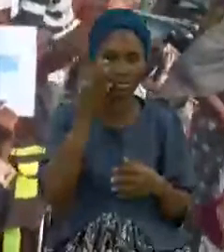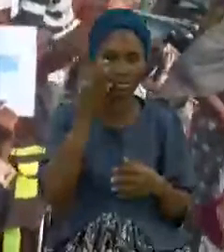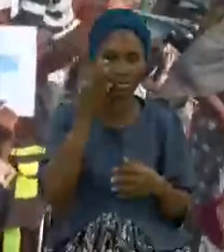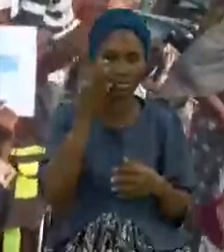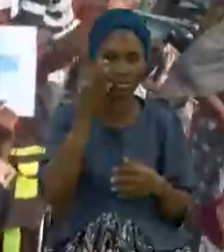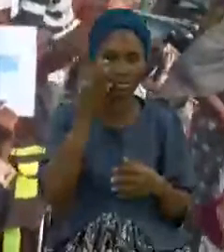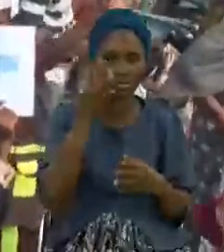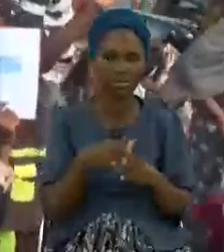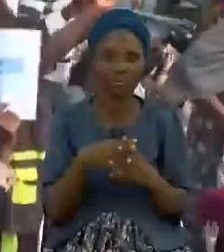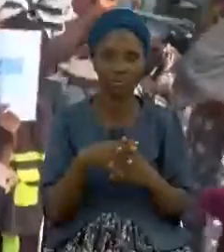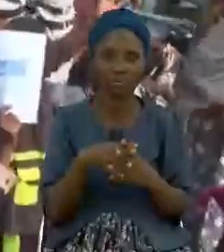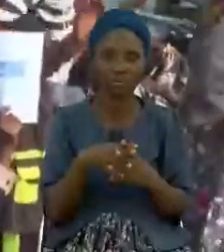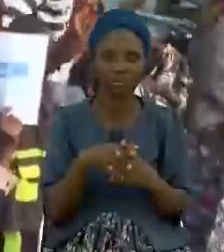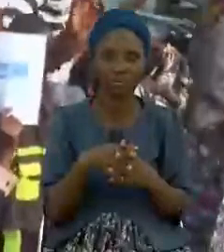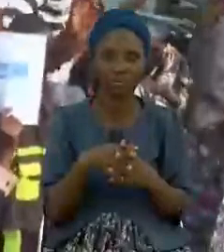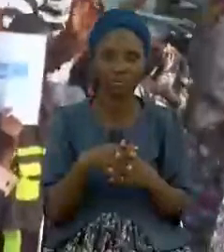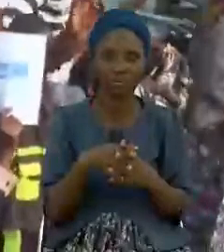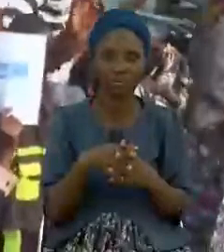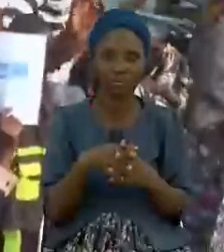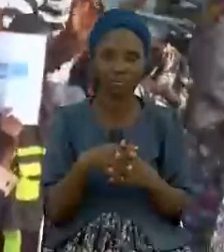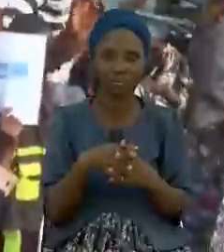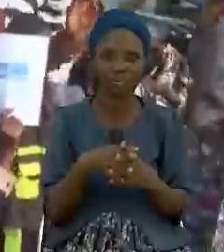Sanctification in the mouth